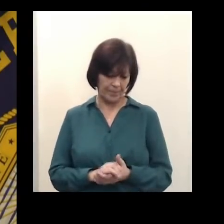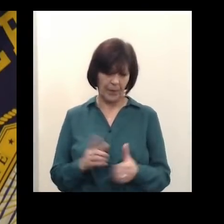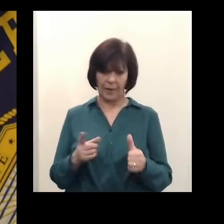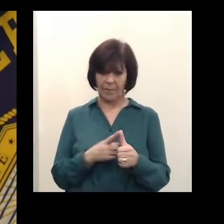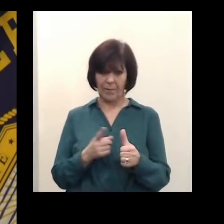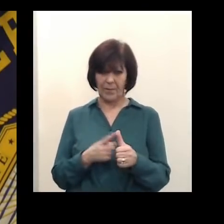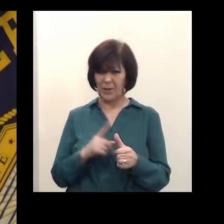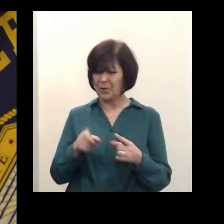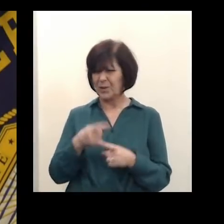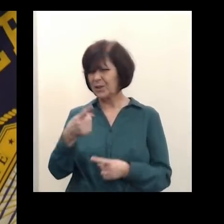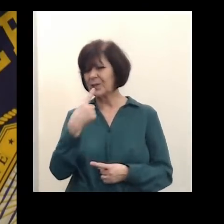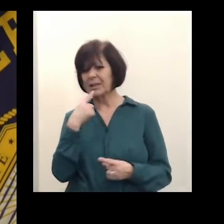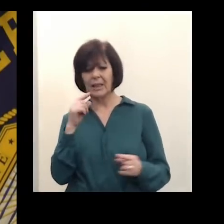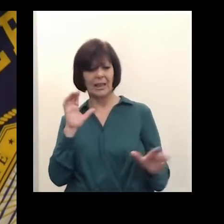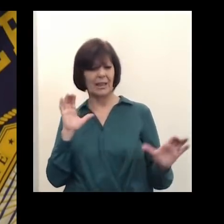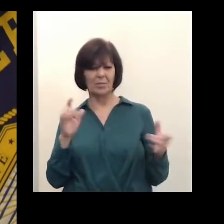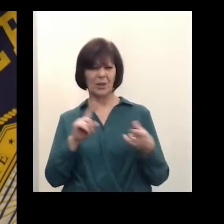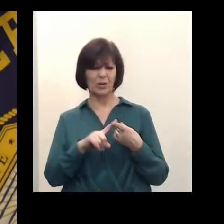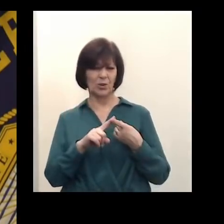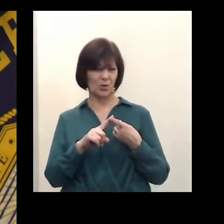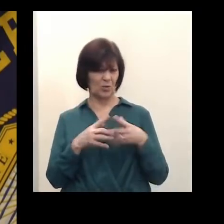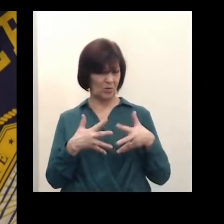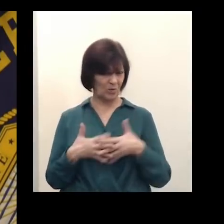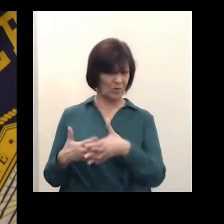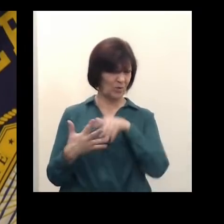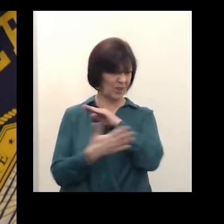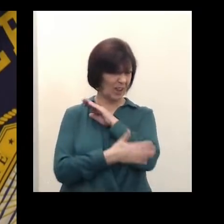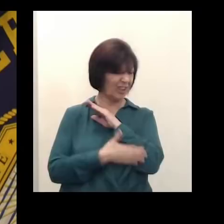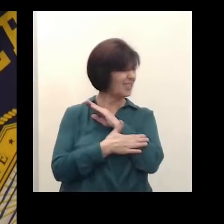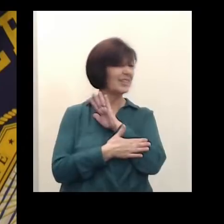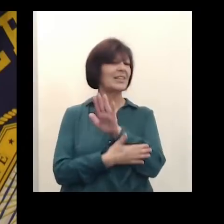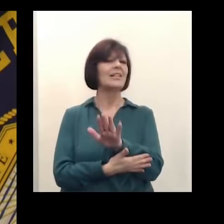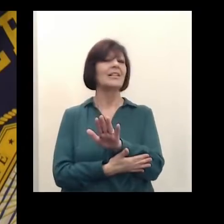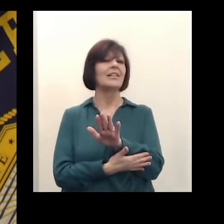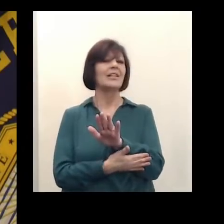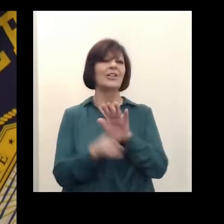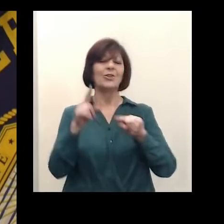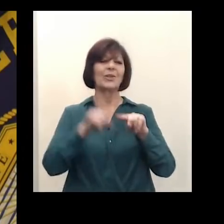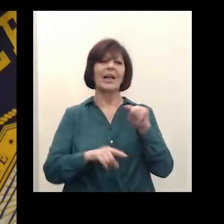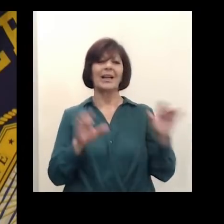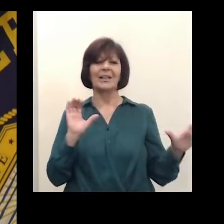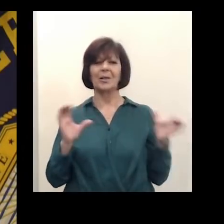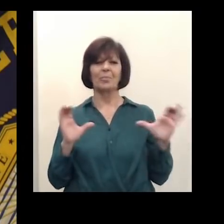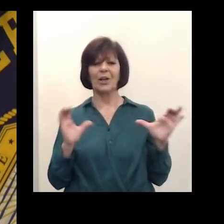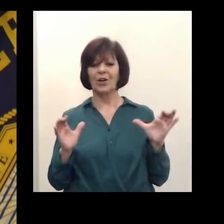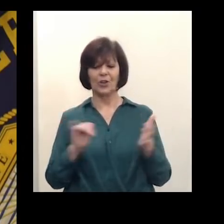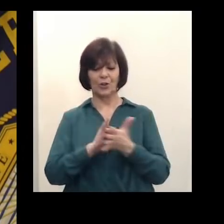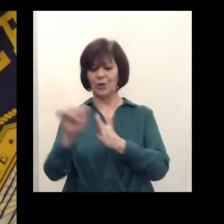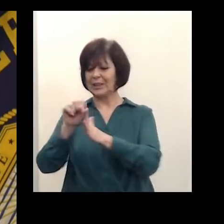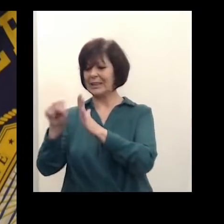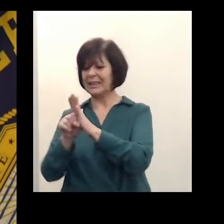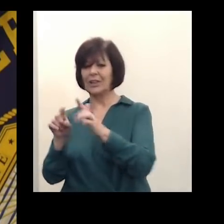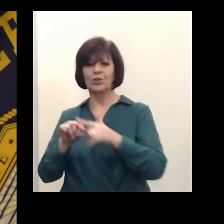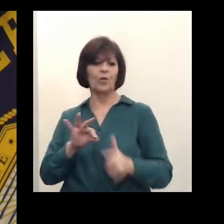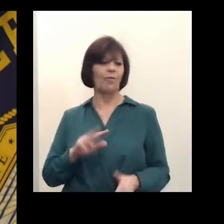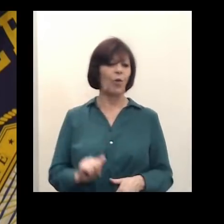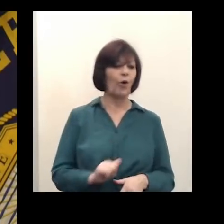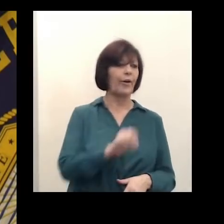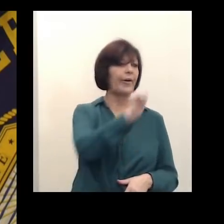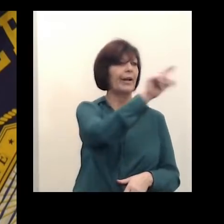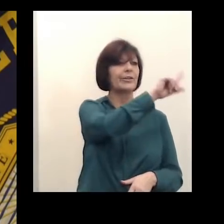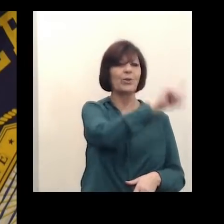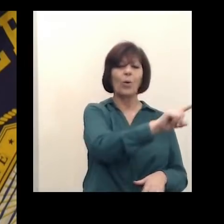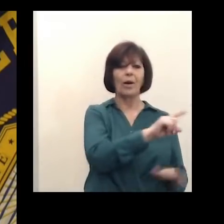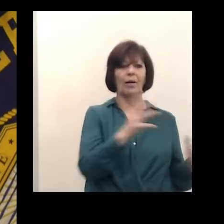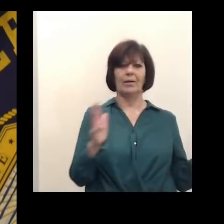you're comparing the country, there's apple to oranges comparisons here. You can't compare New York State to Florida, Arizona. We can